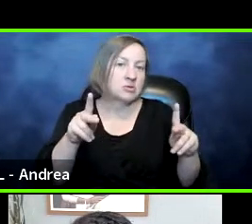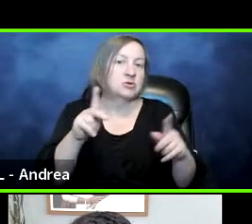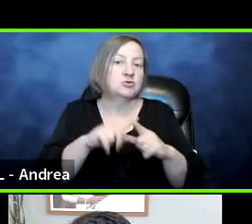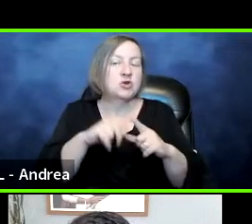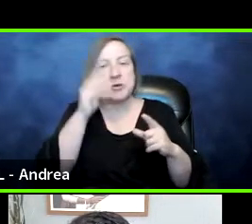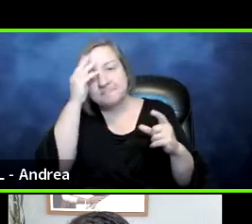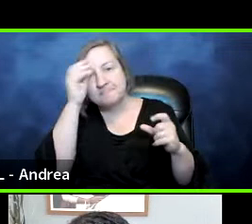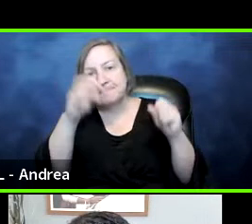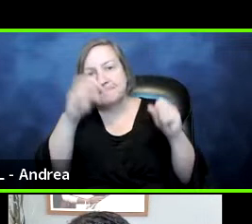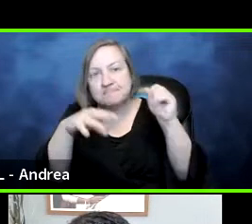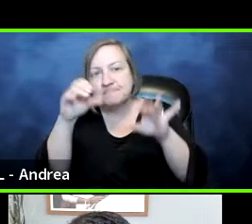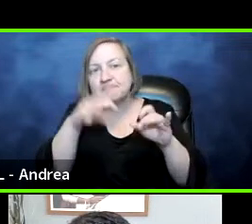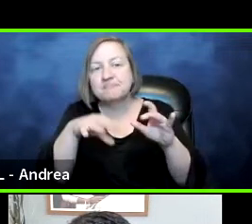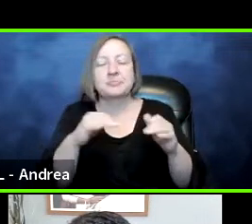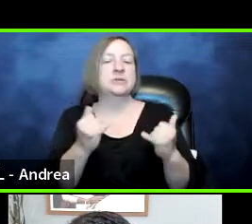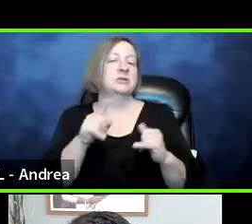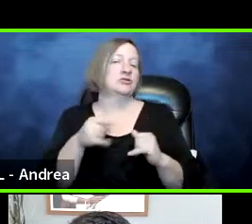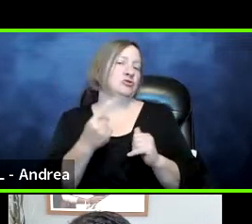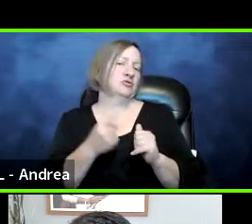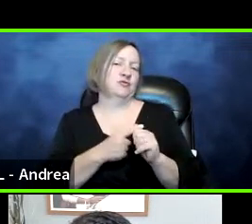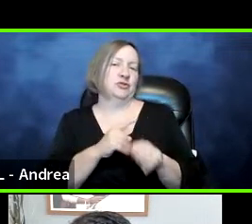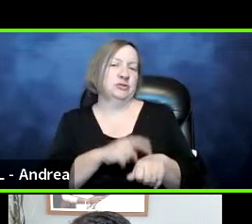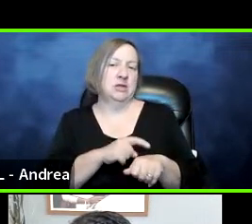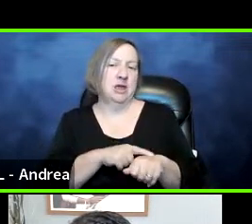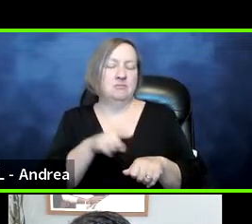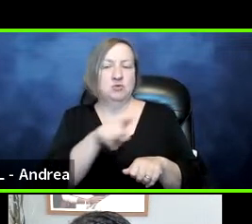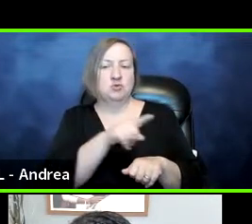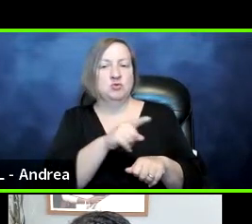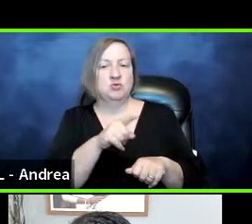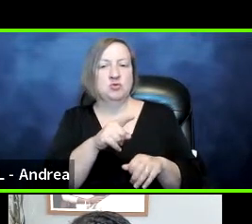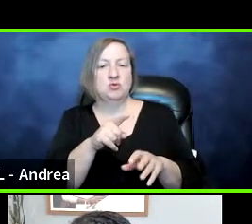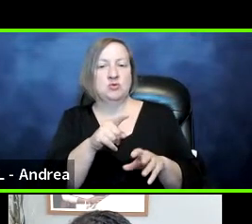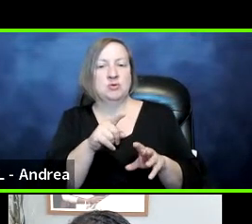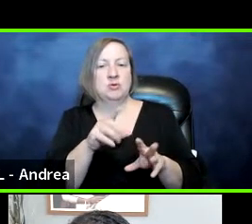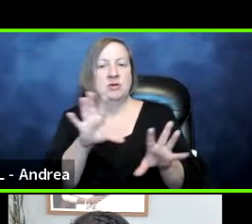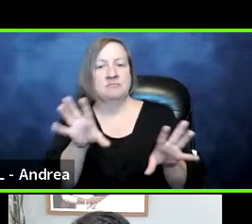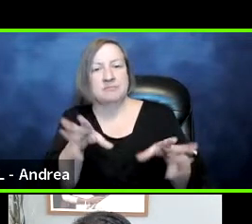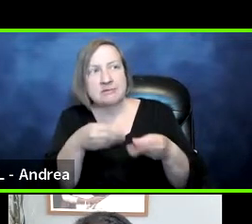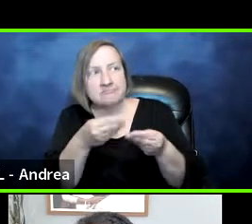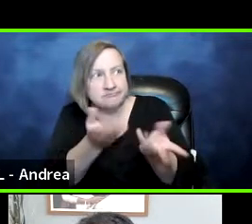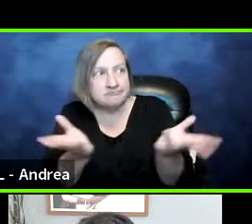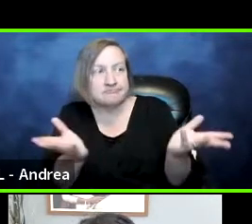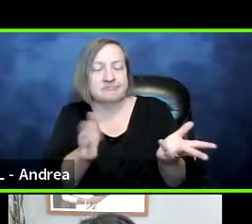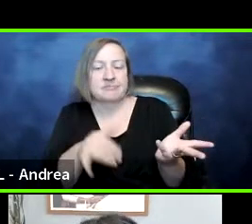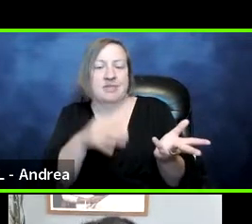in. This is just the first time that you all have been socializing these concepts.